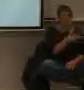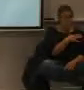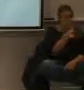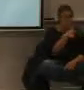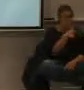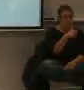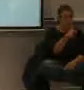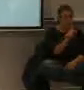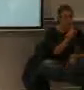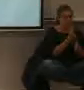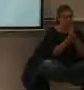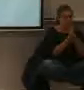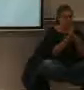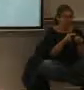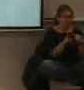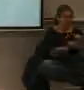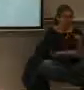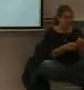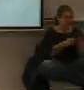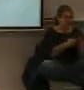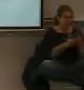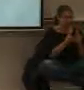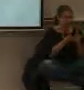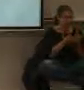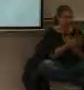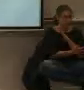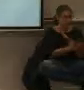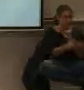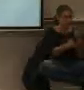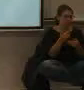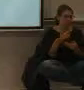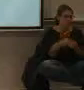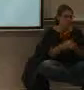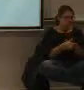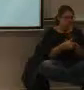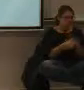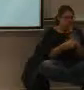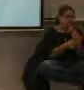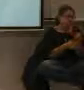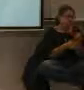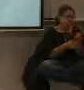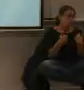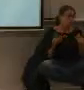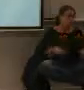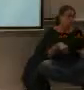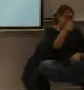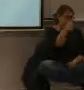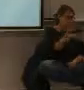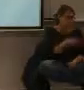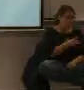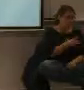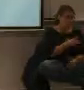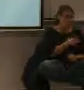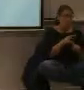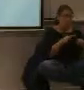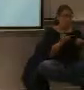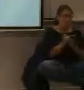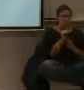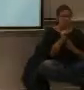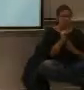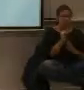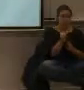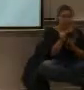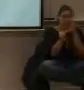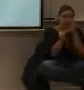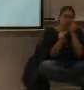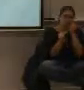sperm counts have decreased in developed countries over time, but human male. But that's not